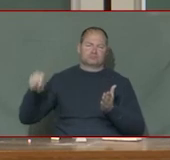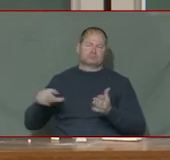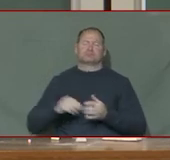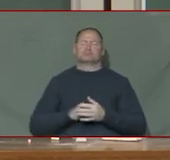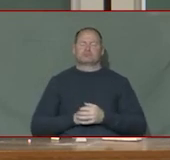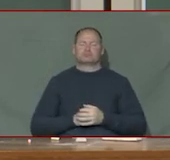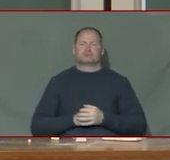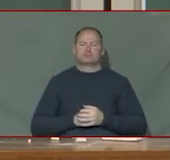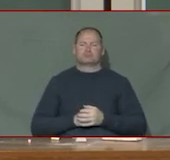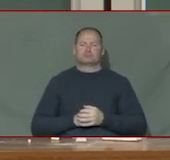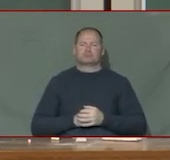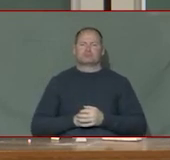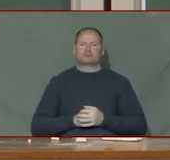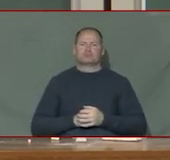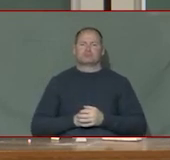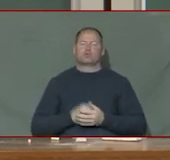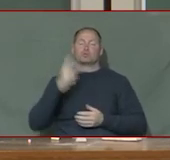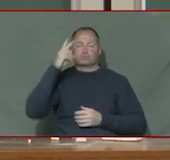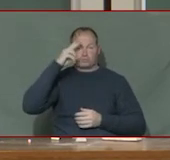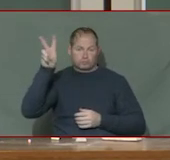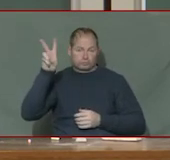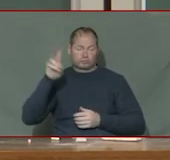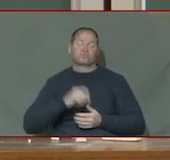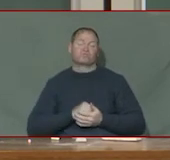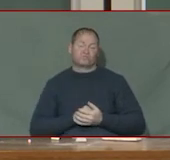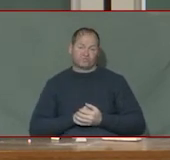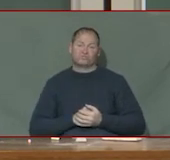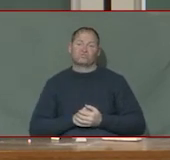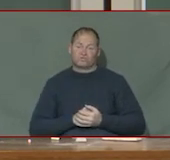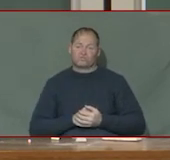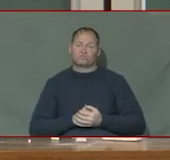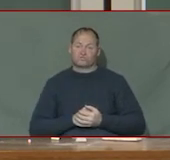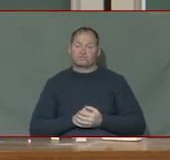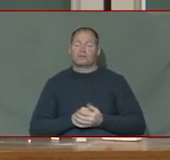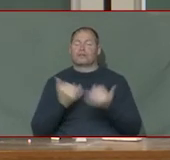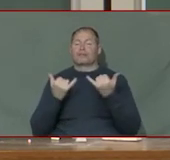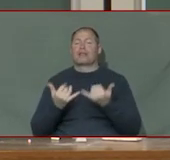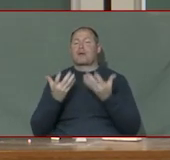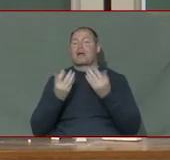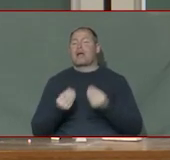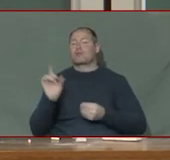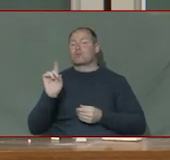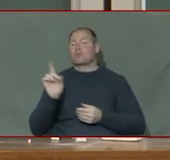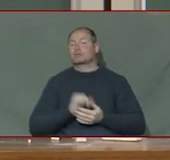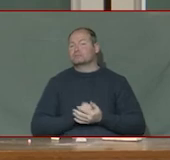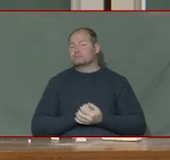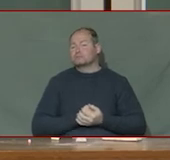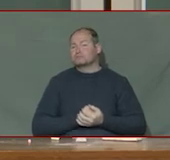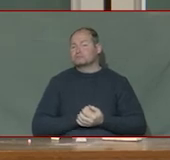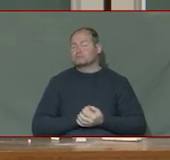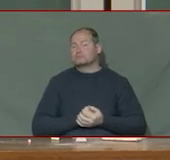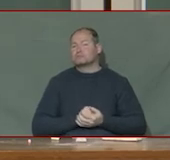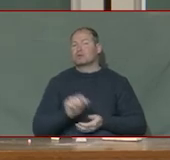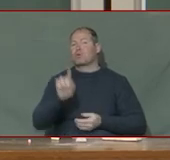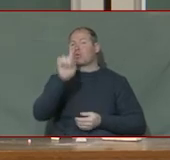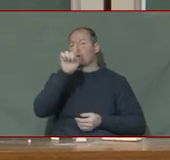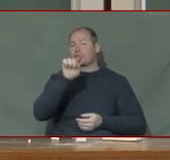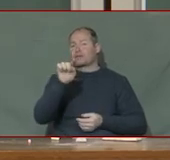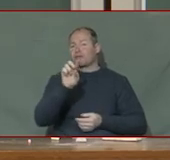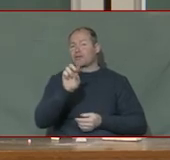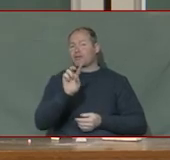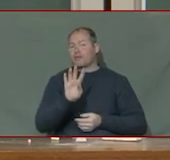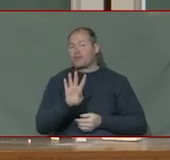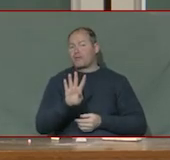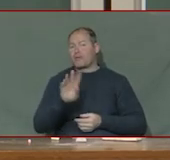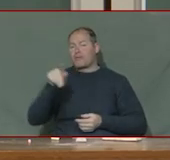to be squared. Right, and what am I left with? I'm left with a quarter pi, which is